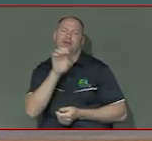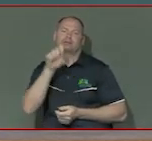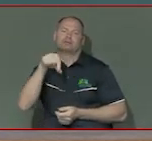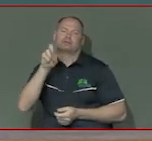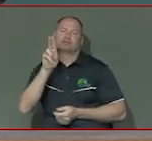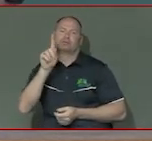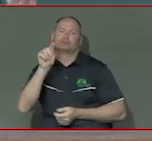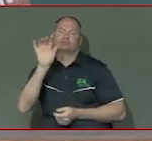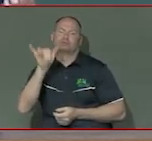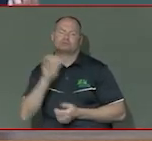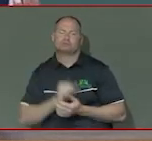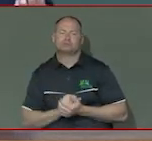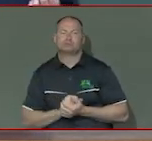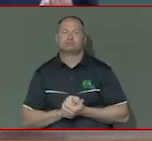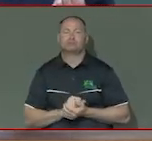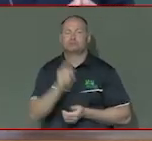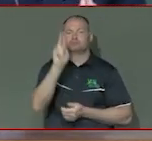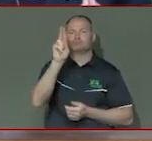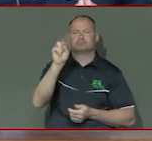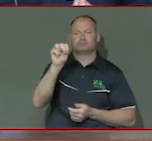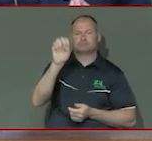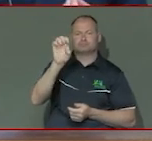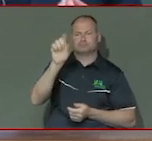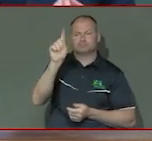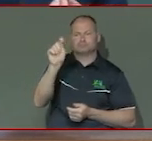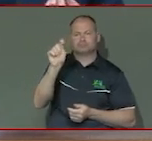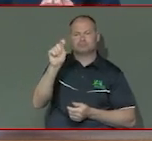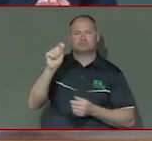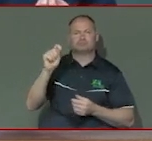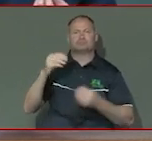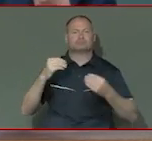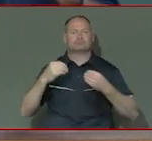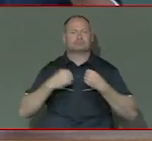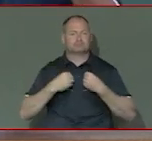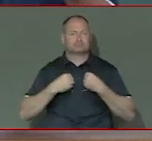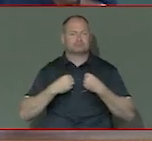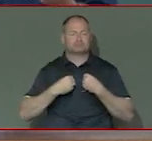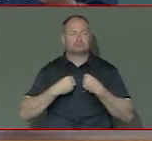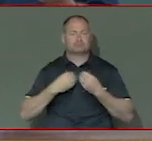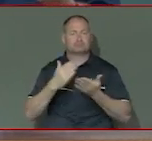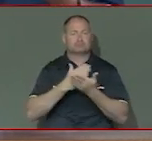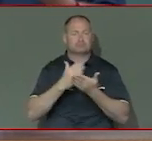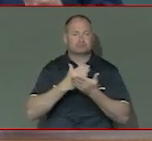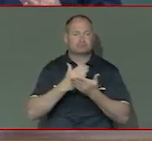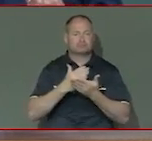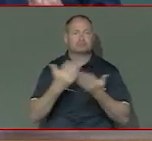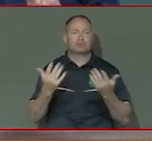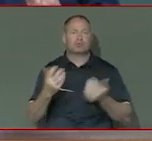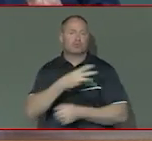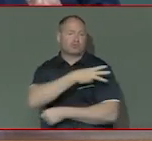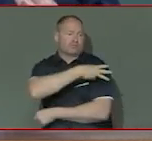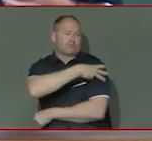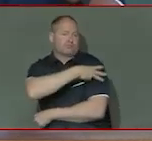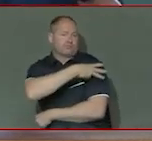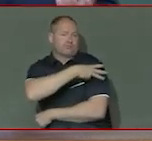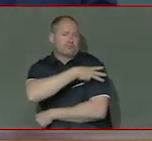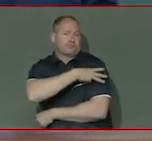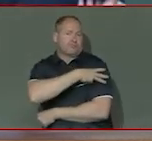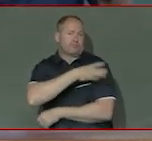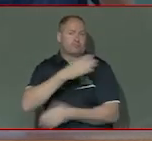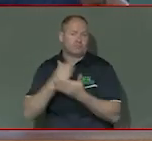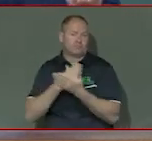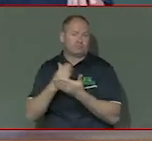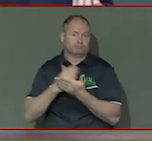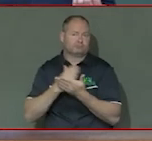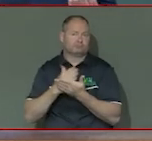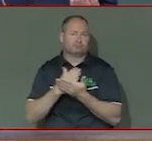what is net asset value per share? What is my owner's equity per share? And what is my owner's